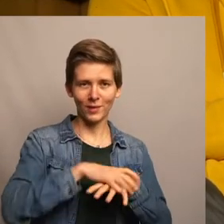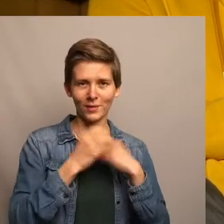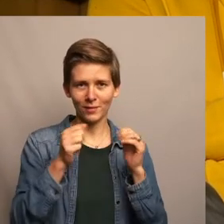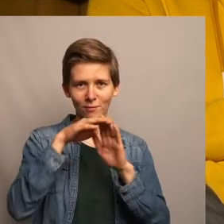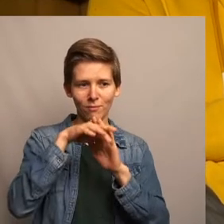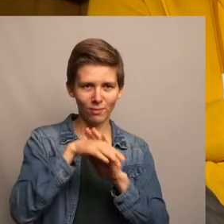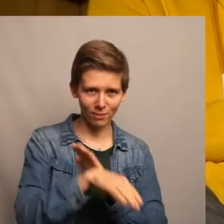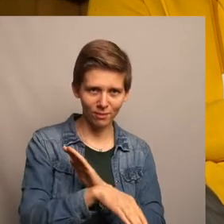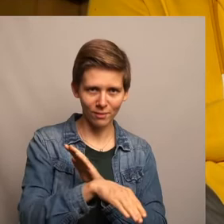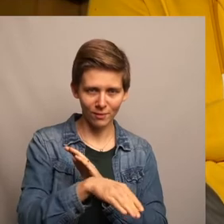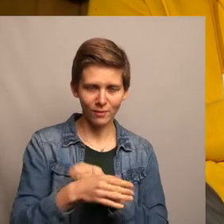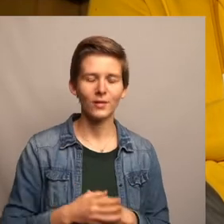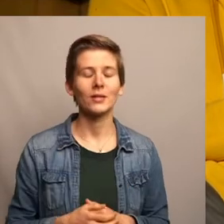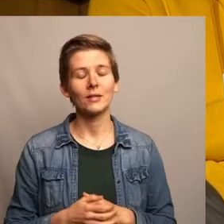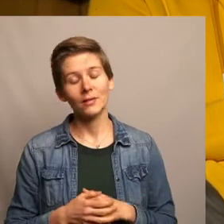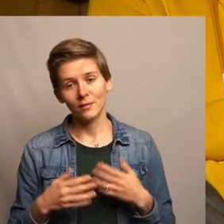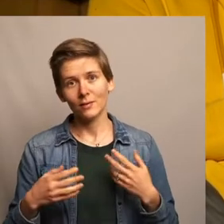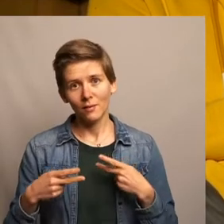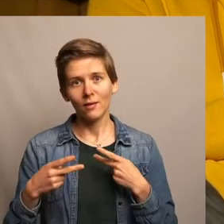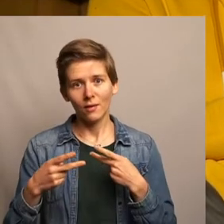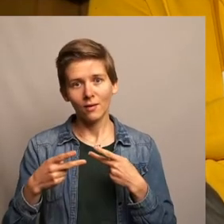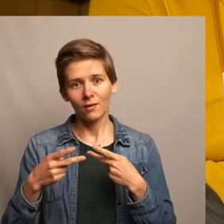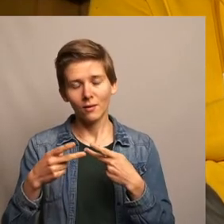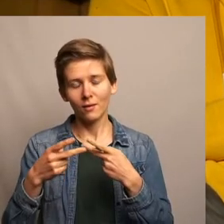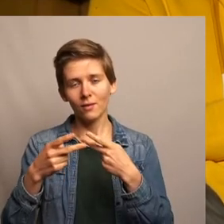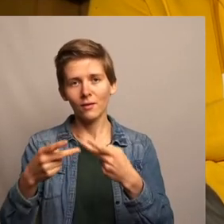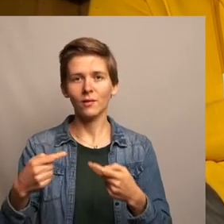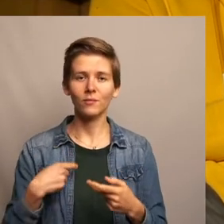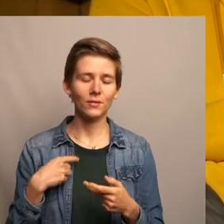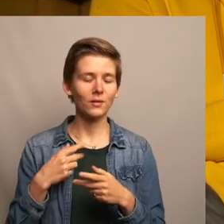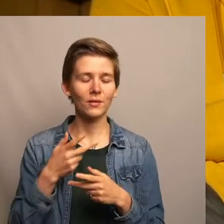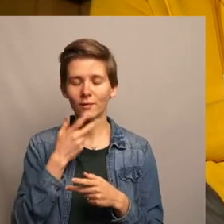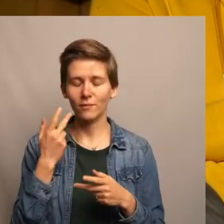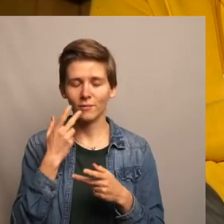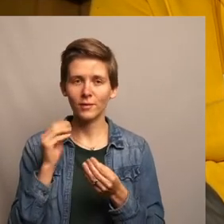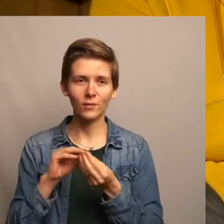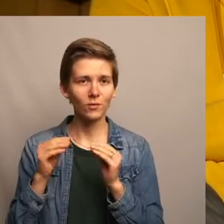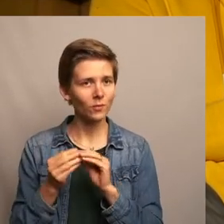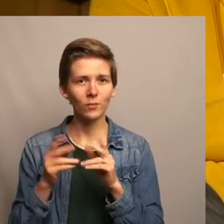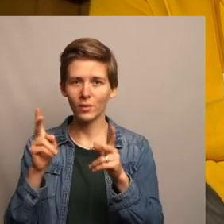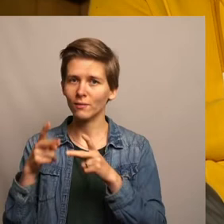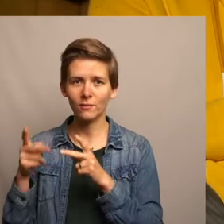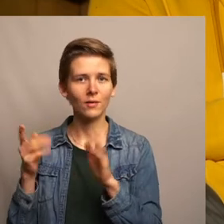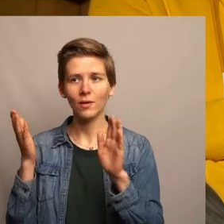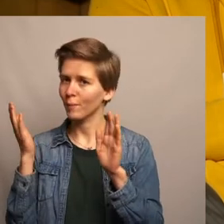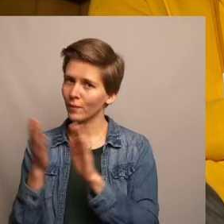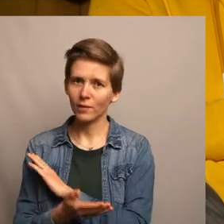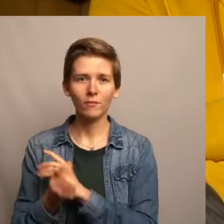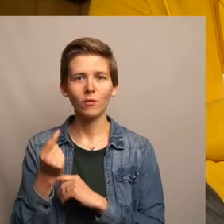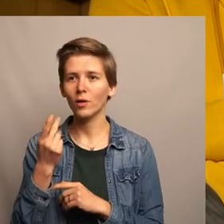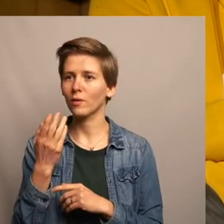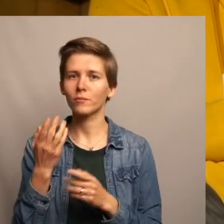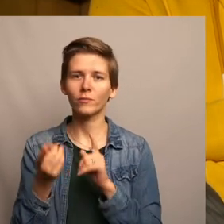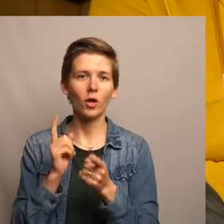like it keeps going on because I still haven't get access to the gender clinic. It might take a couple of months, and then there's also the problem